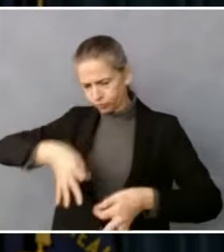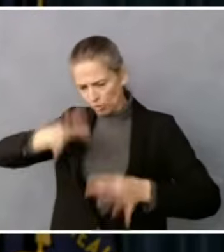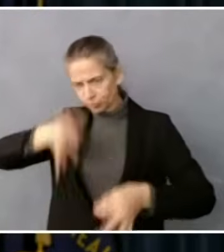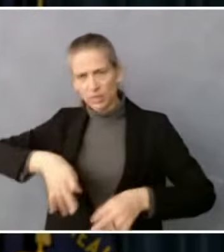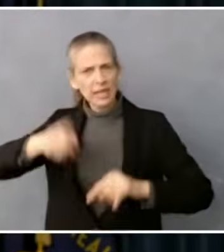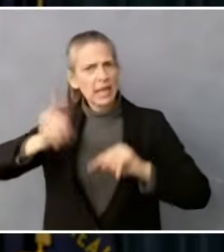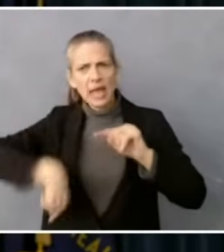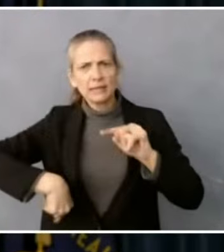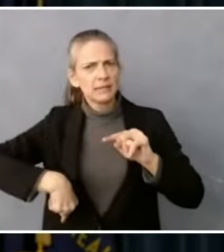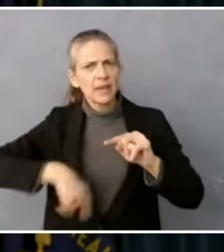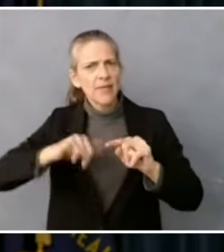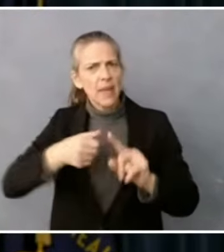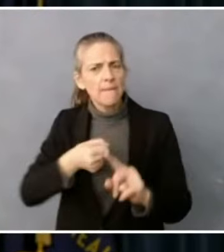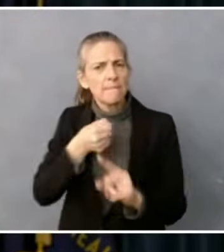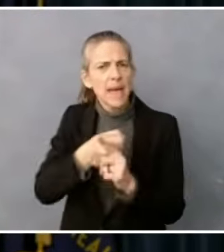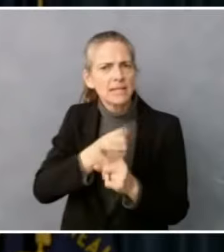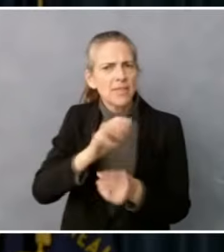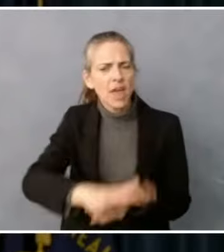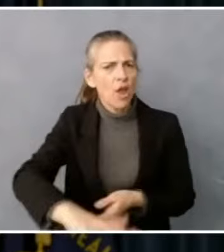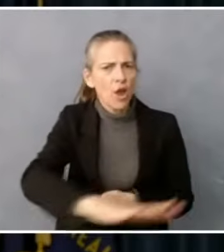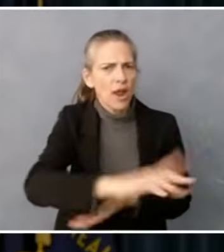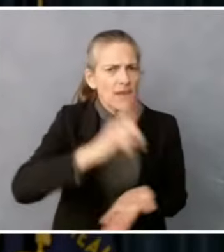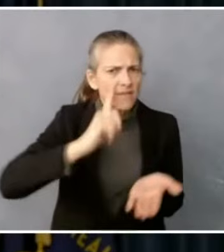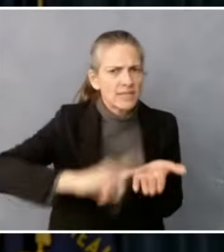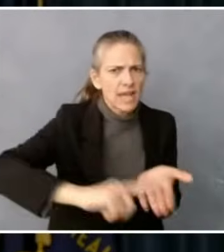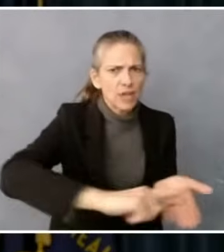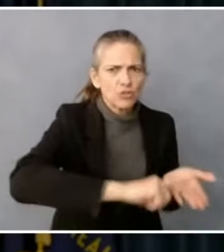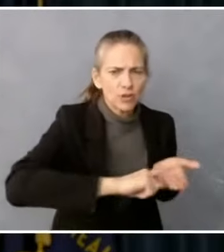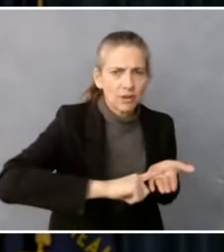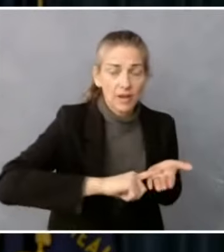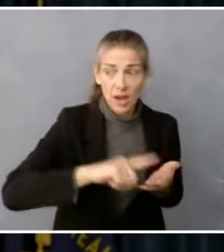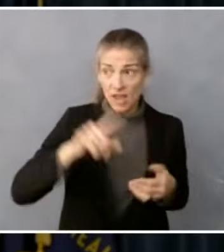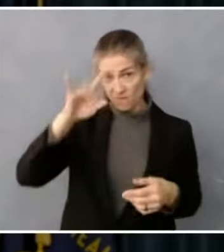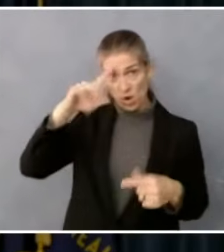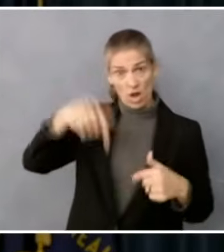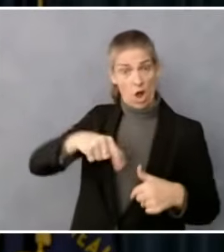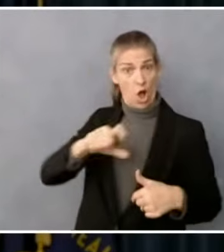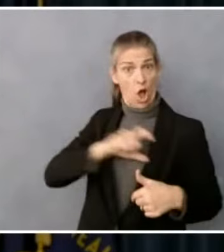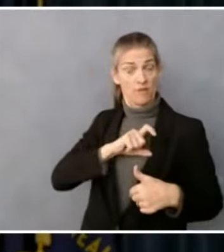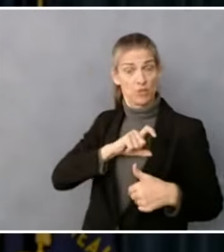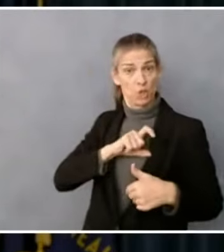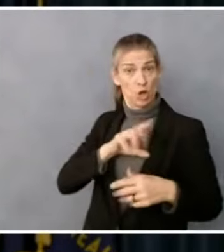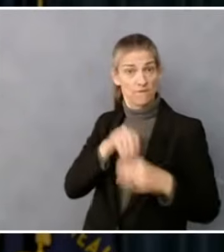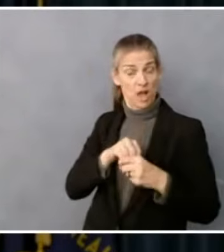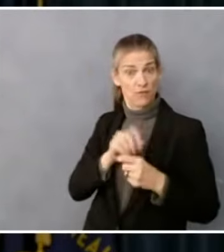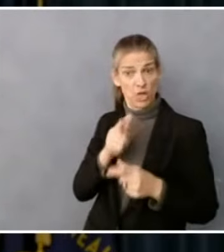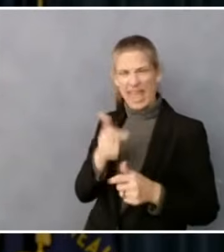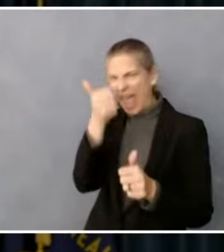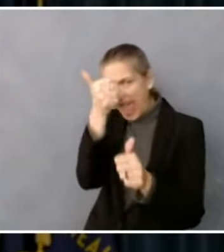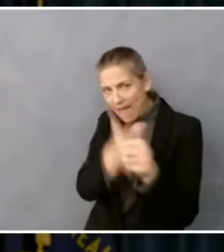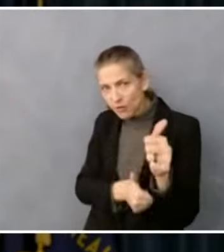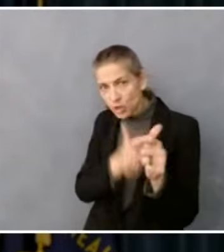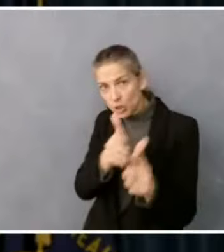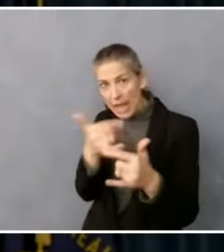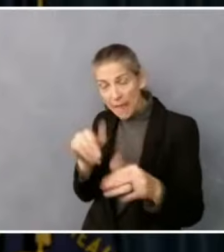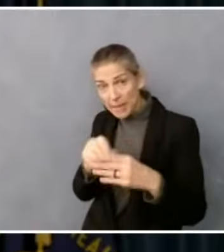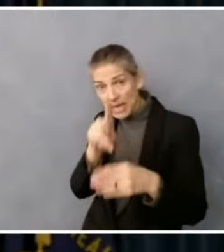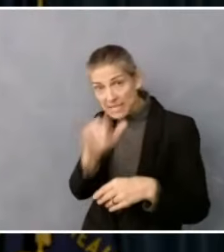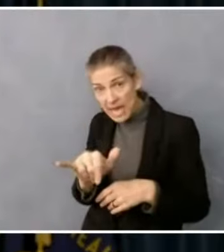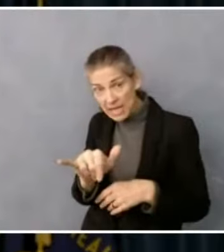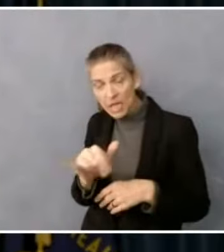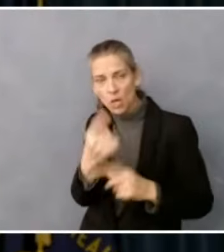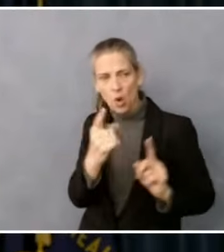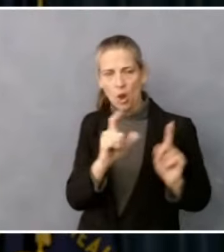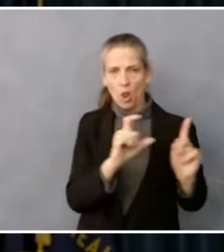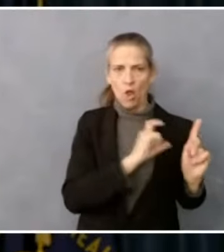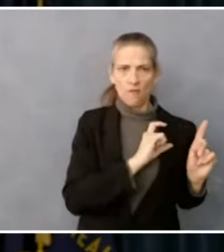the likely investigation. And we do an officer-involved shooting for every shooting that occurs in Kentucky, one law enforcement agency or